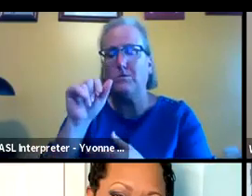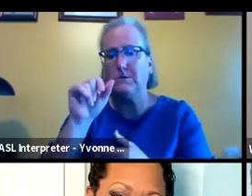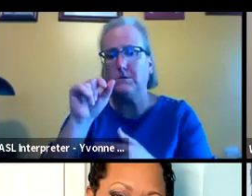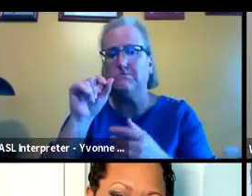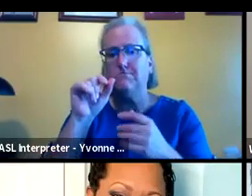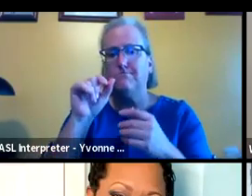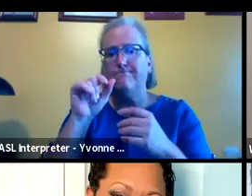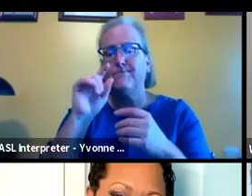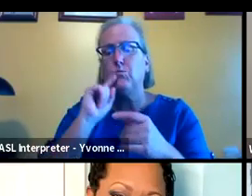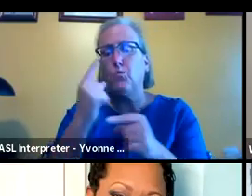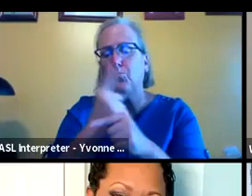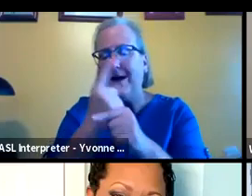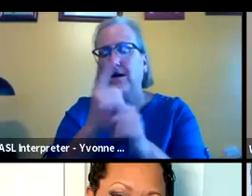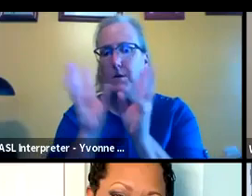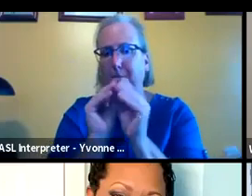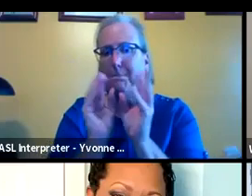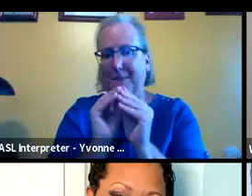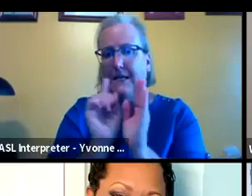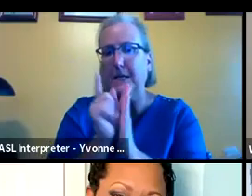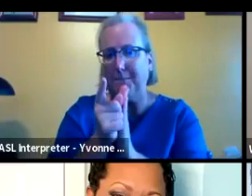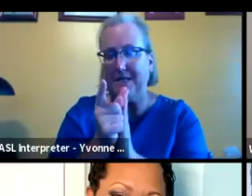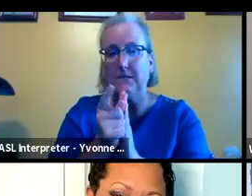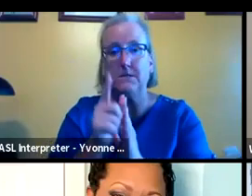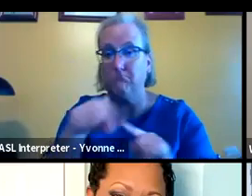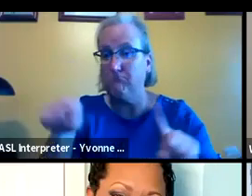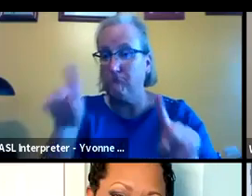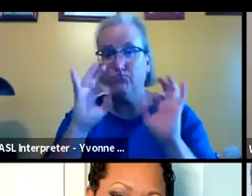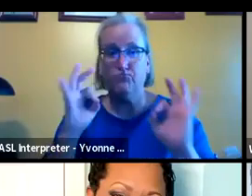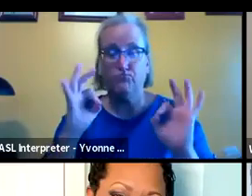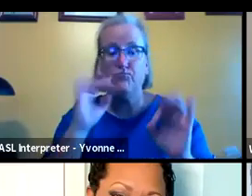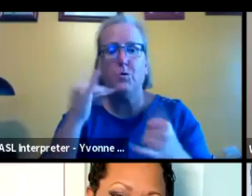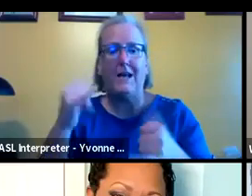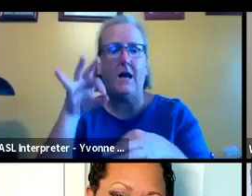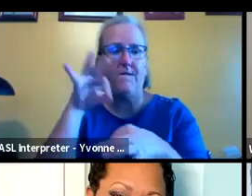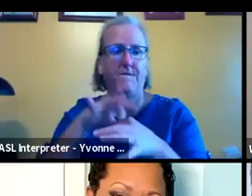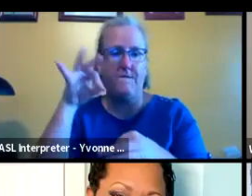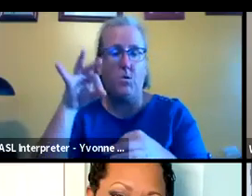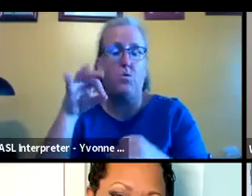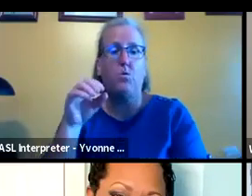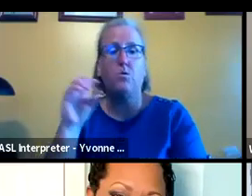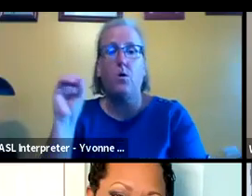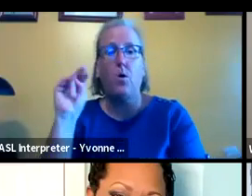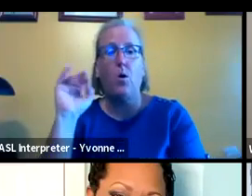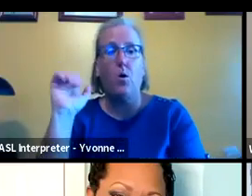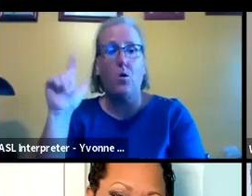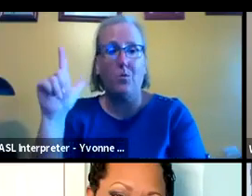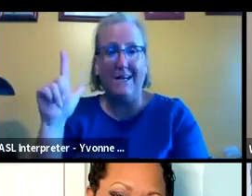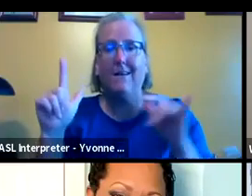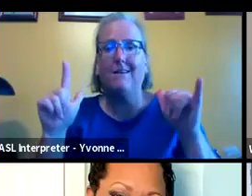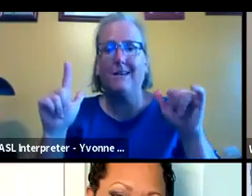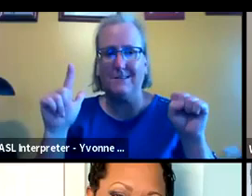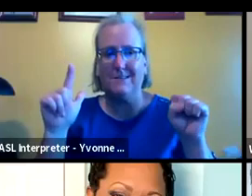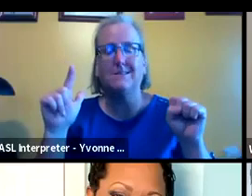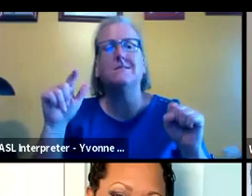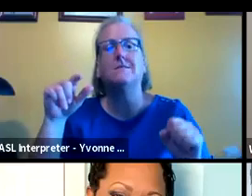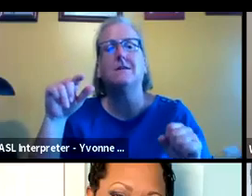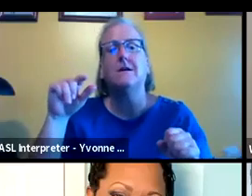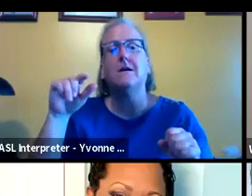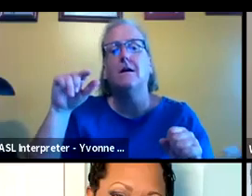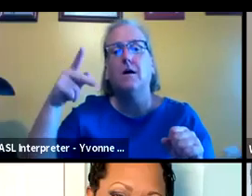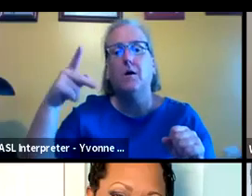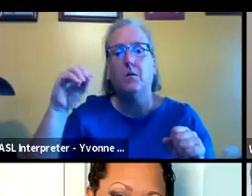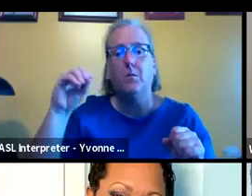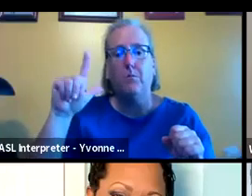discussion? Hearing none, we'll go ahead with the vote. Dr. O'Neill. Claire O'Neill, yes. Mr.